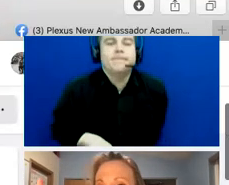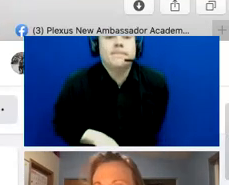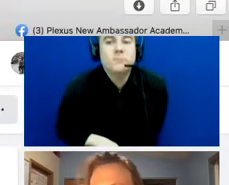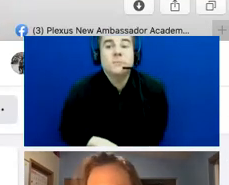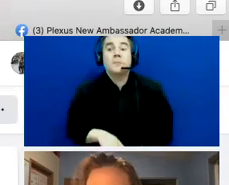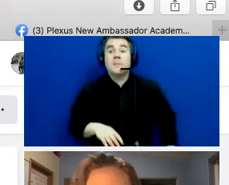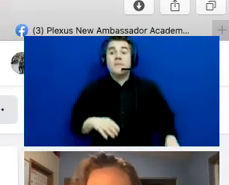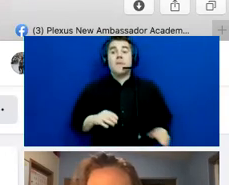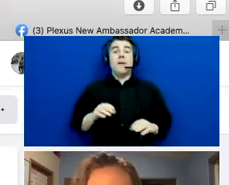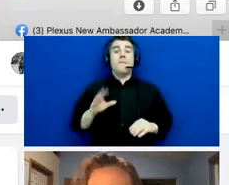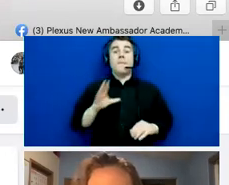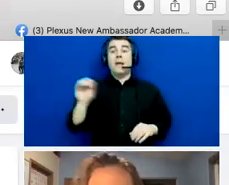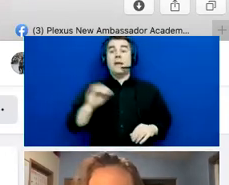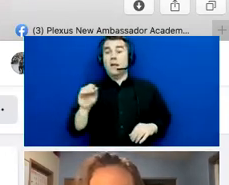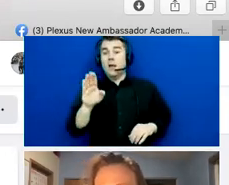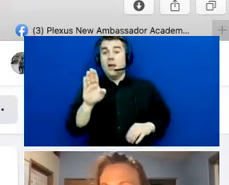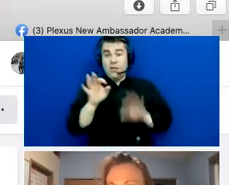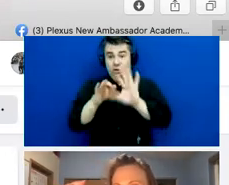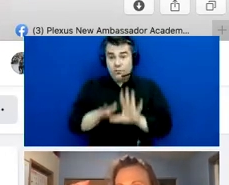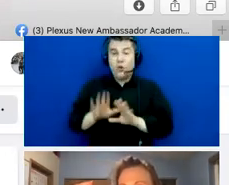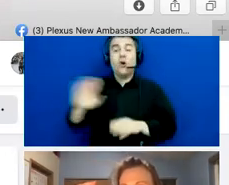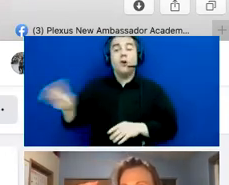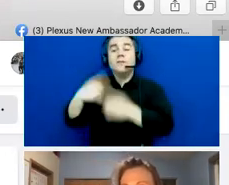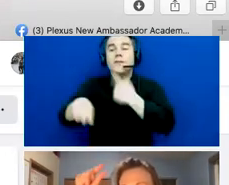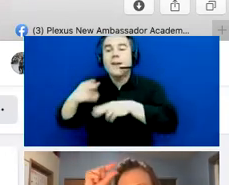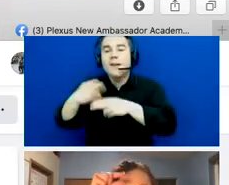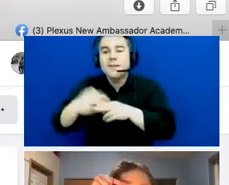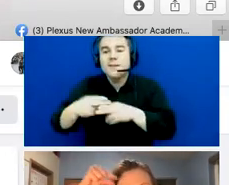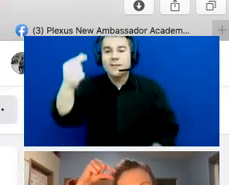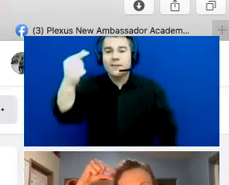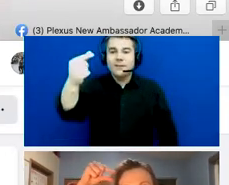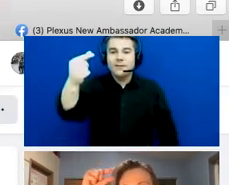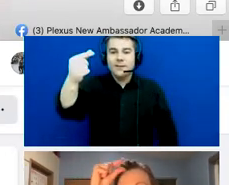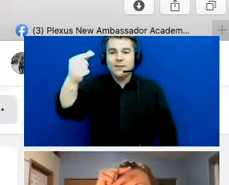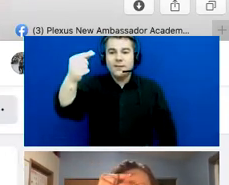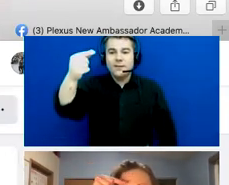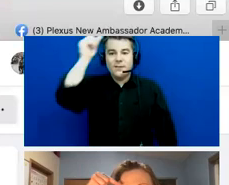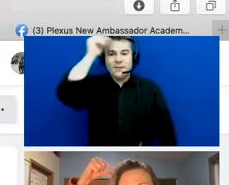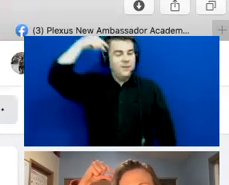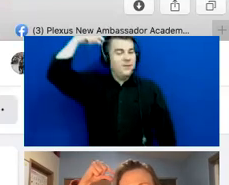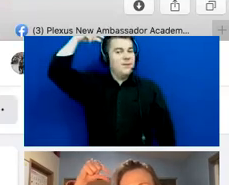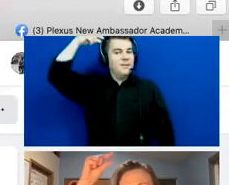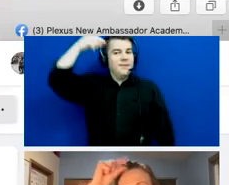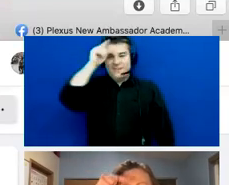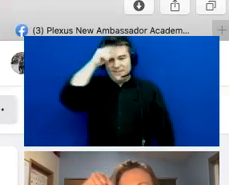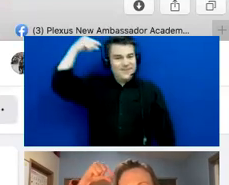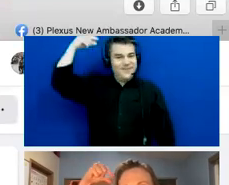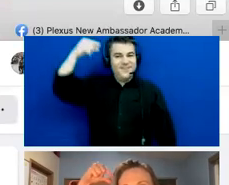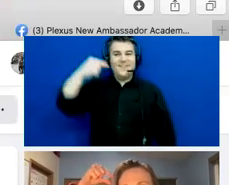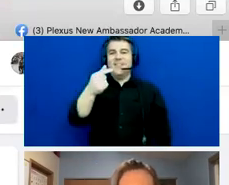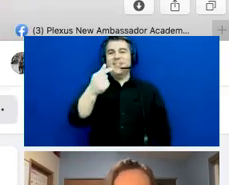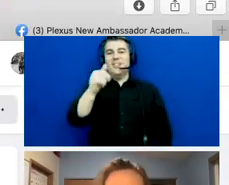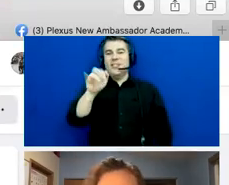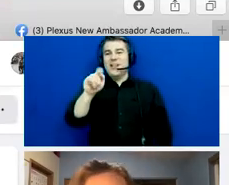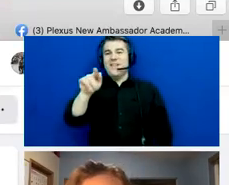And Brandon, just so you know, her sign name is G, and she wears her bangs. So that's